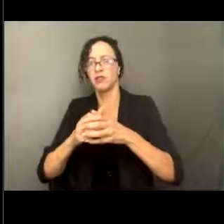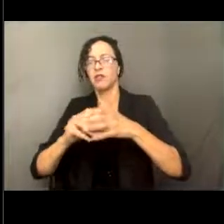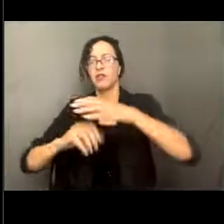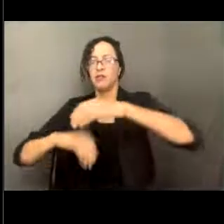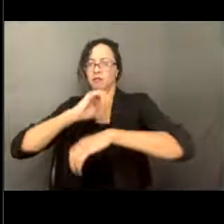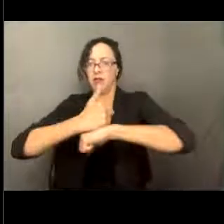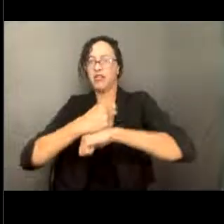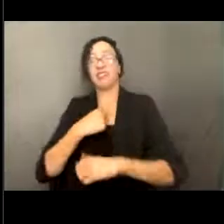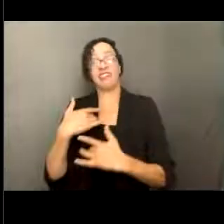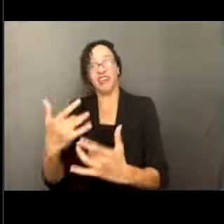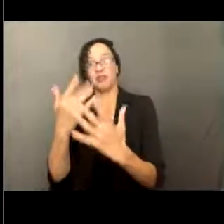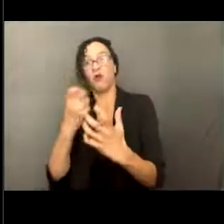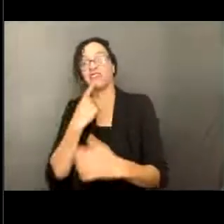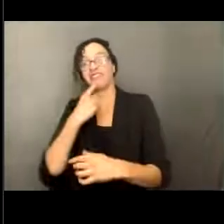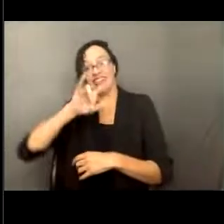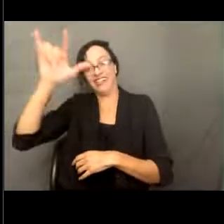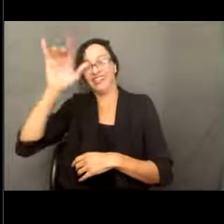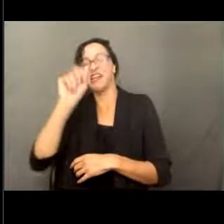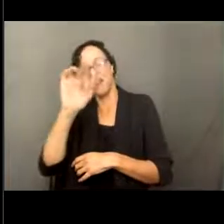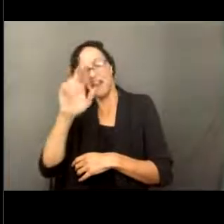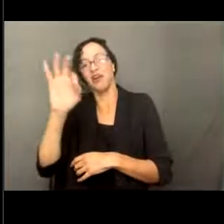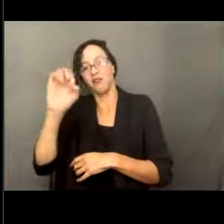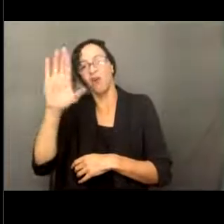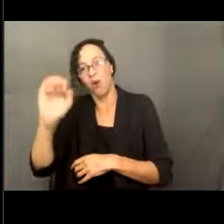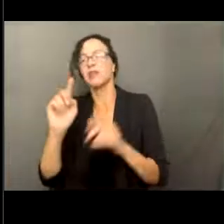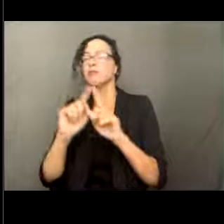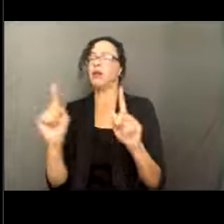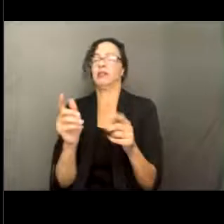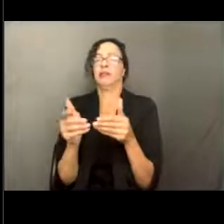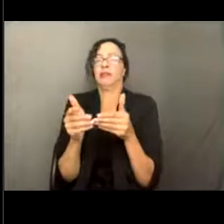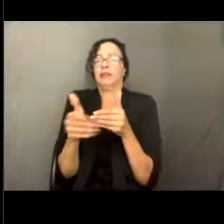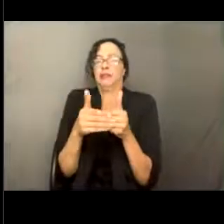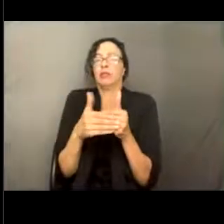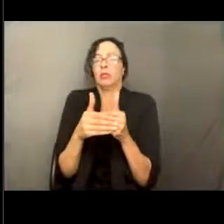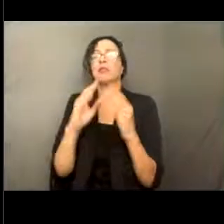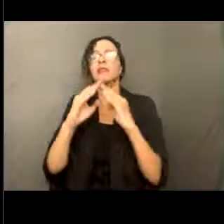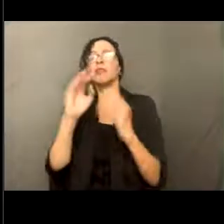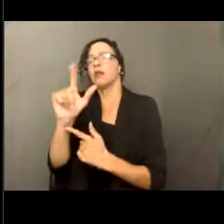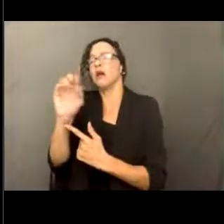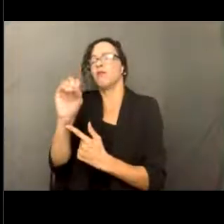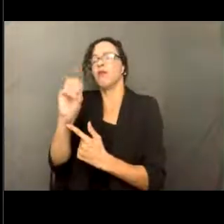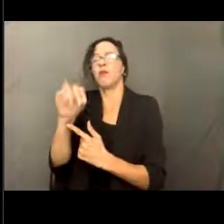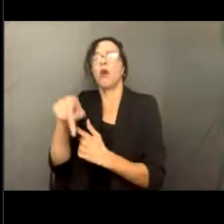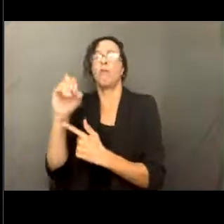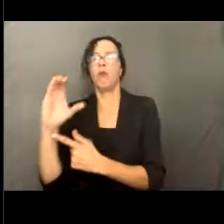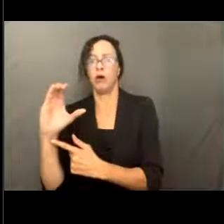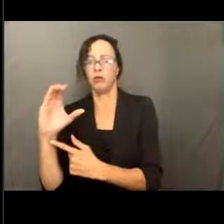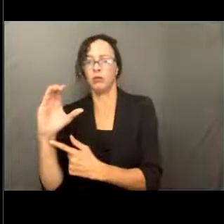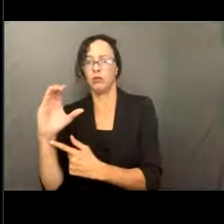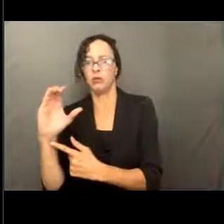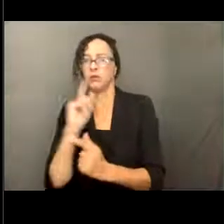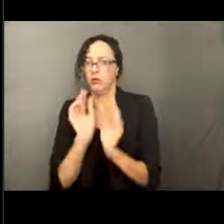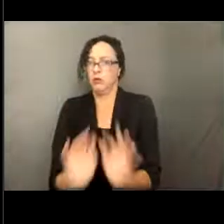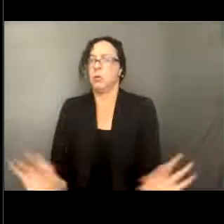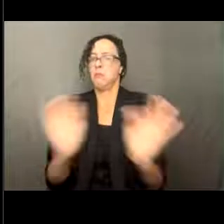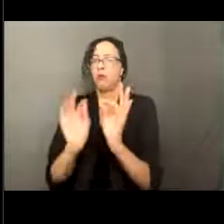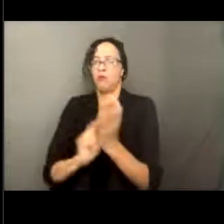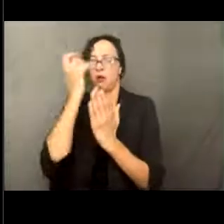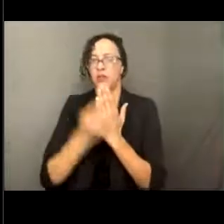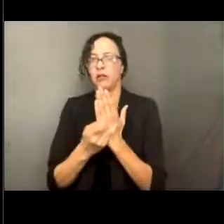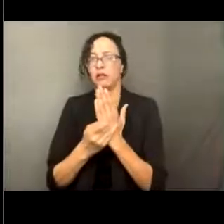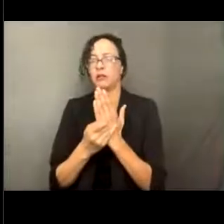Lompoc. This Space Force Base is becoming a critical location for the United States with launches of spacecraft and satellites